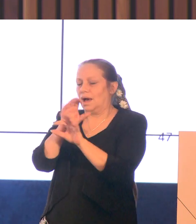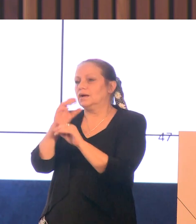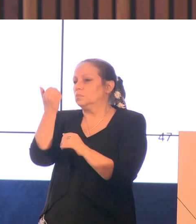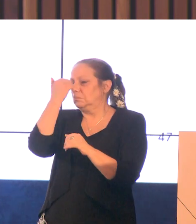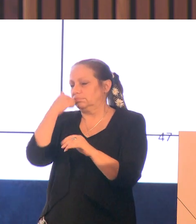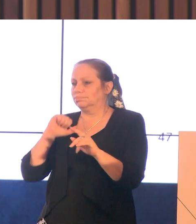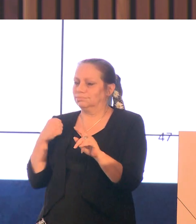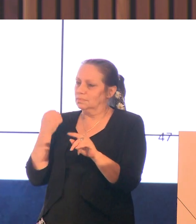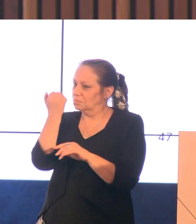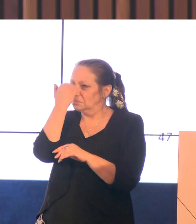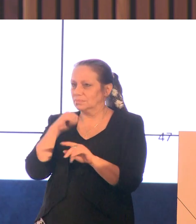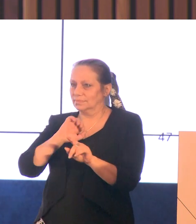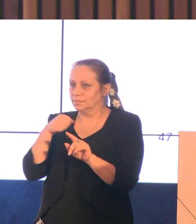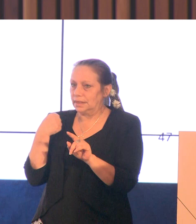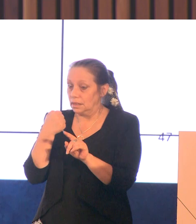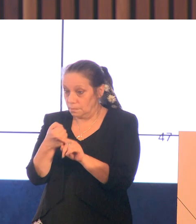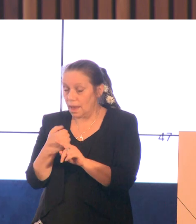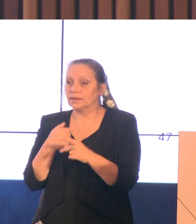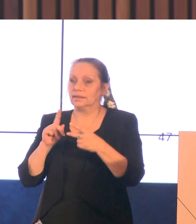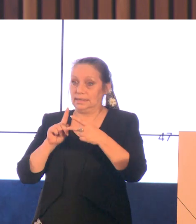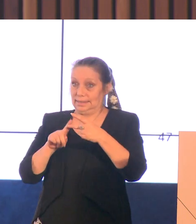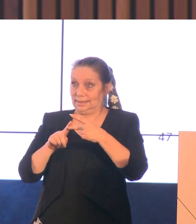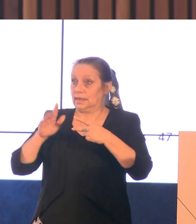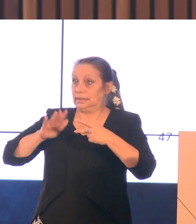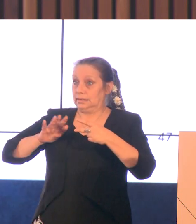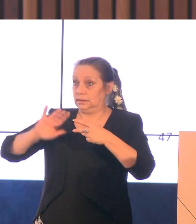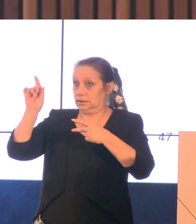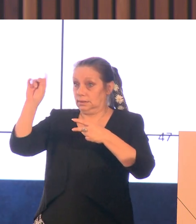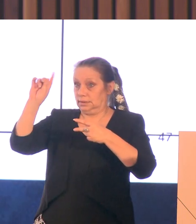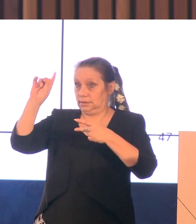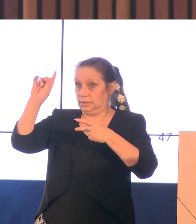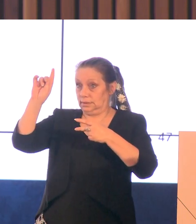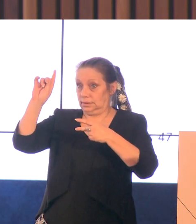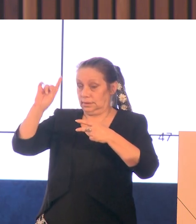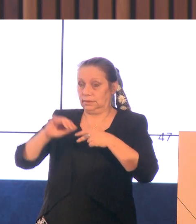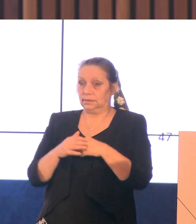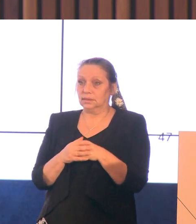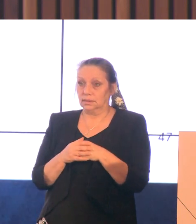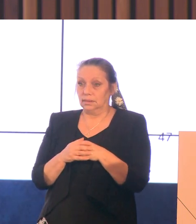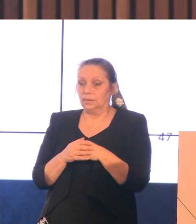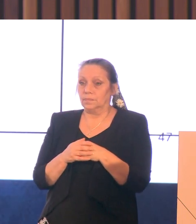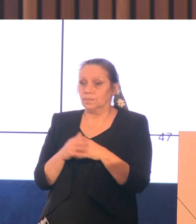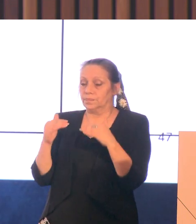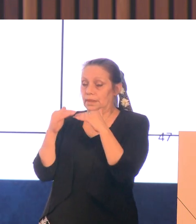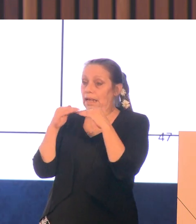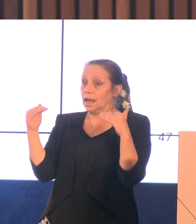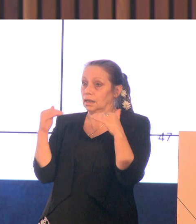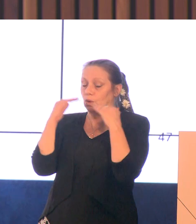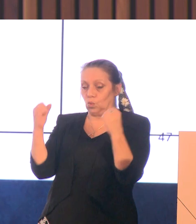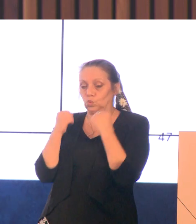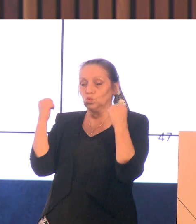impact. The second thing that we need is an equitable and